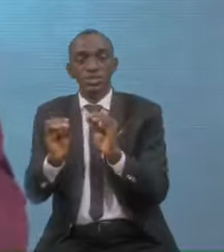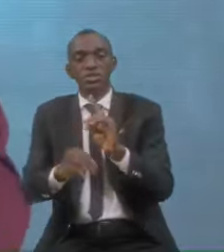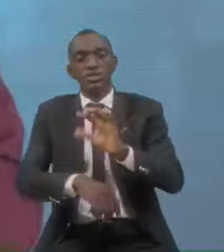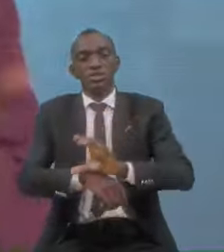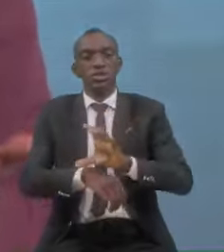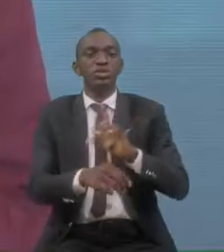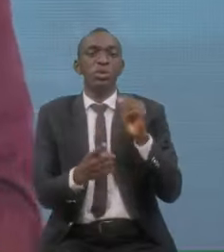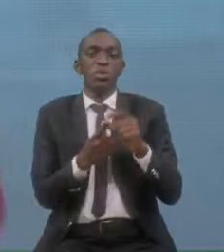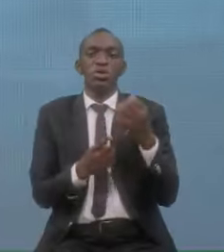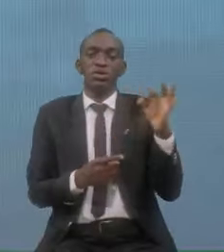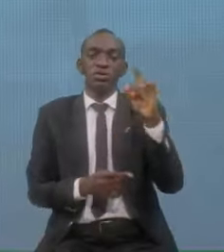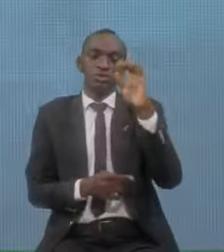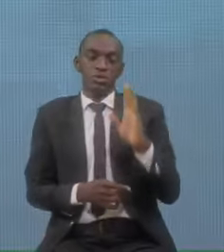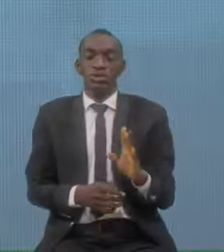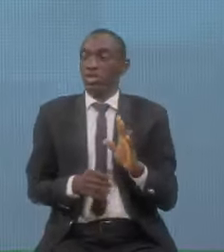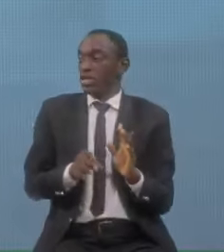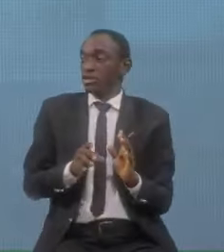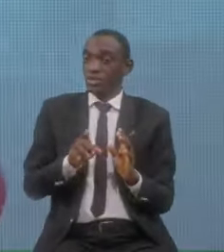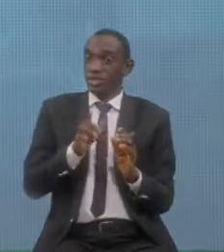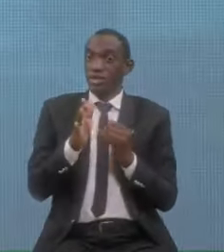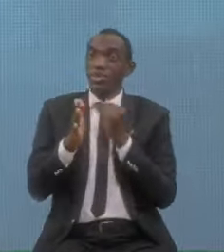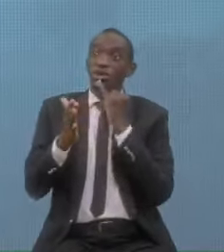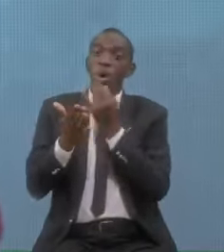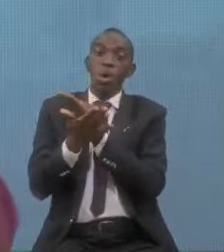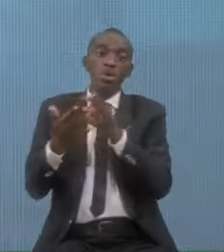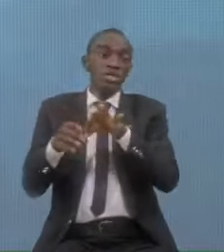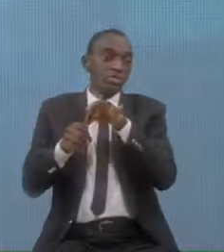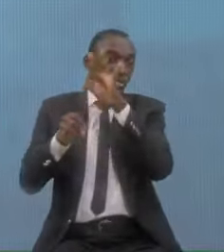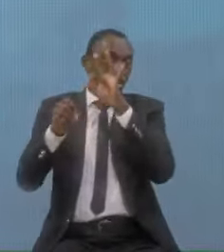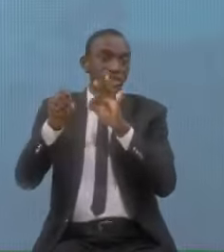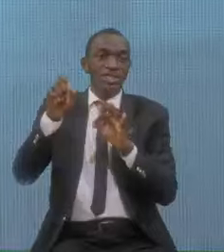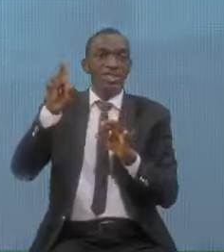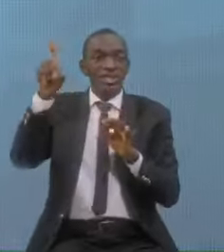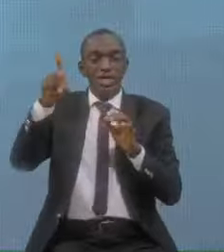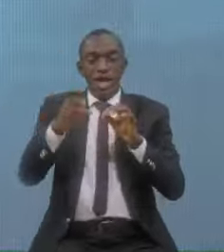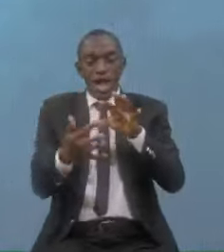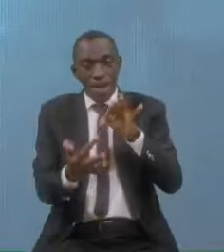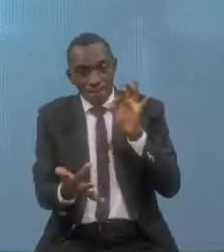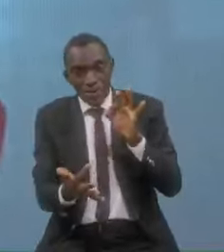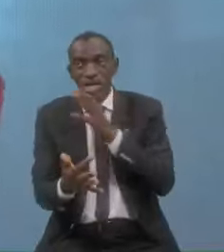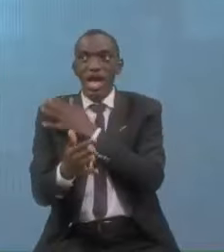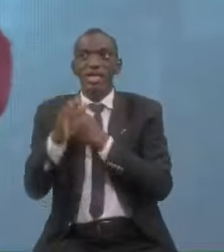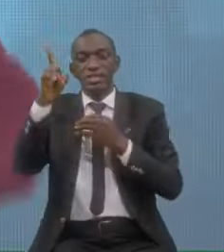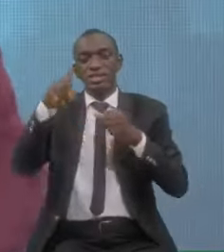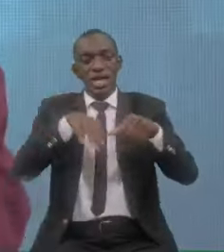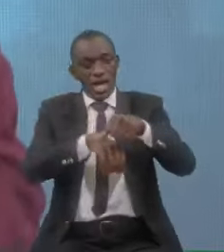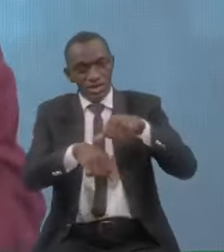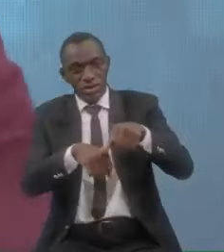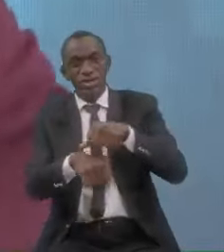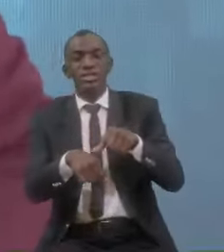Ghost who appoints that anoints. It's the Holy Ghost who appoints and anoints,